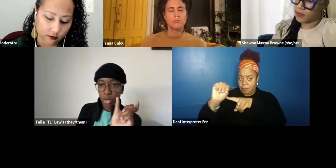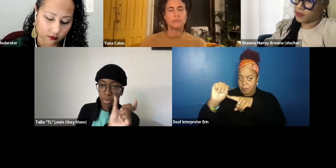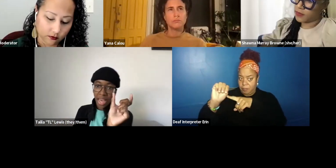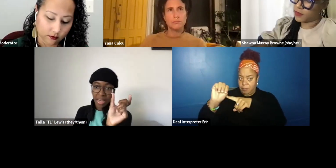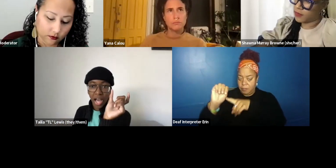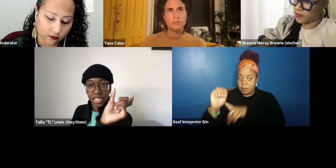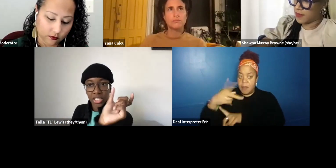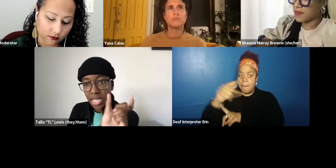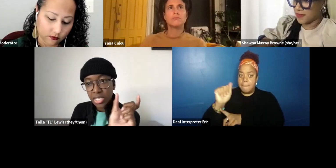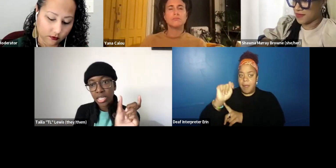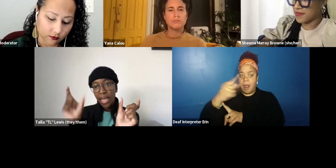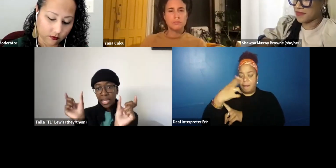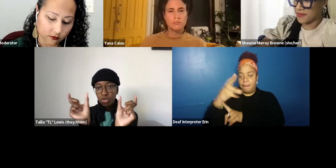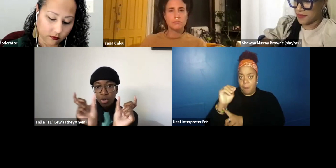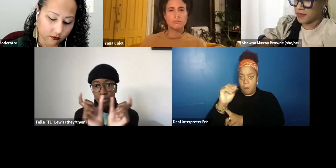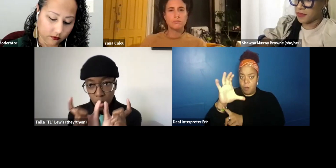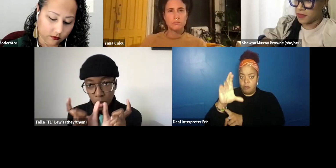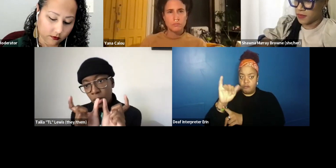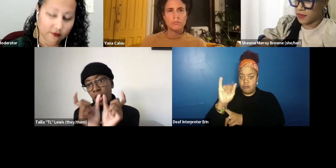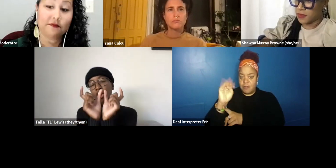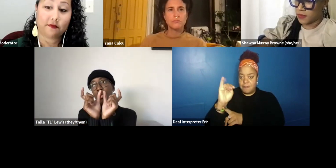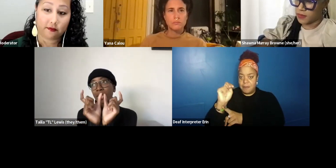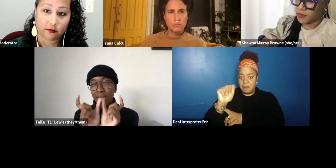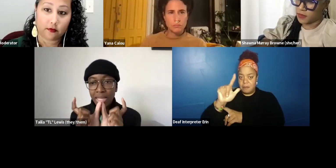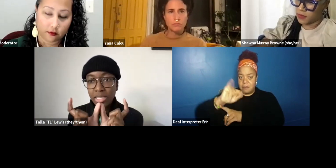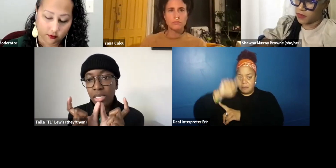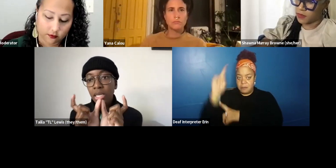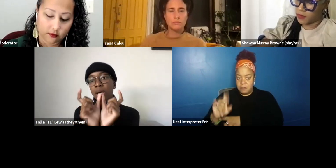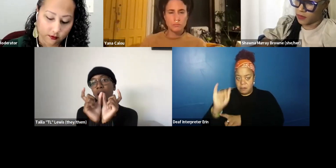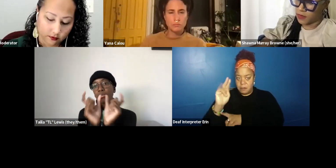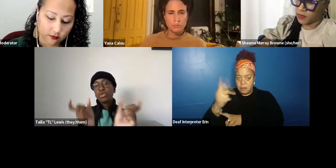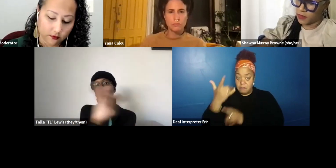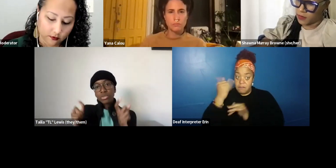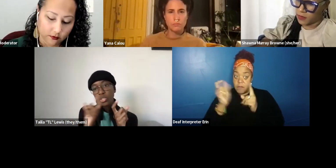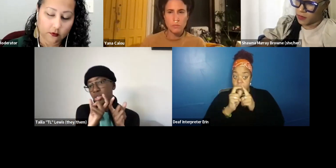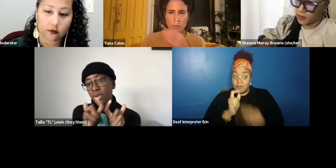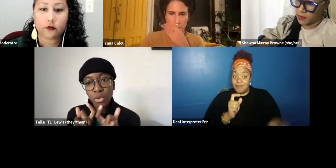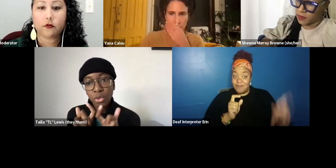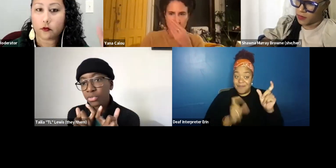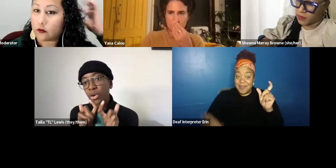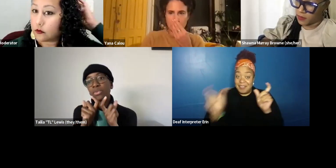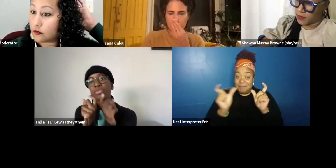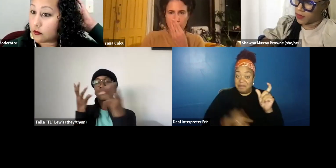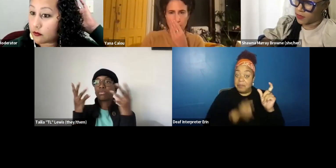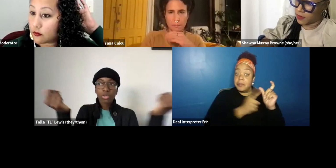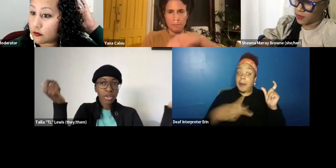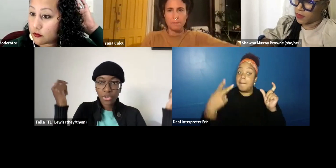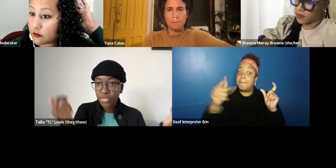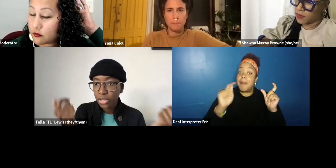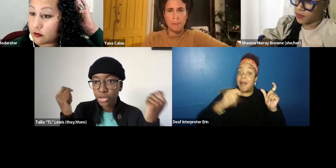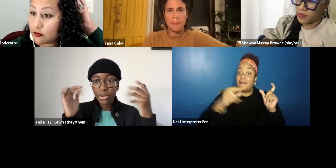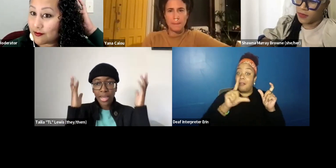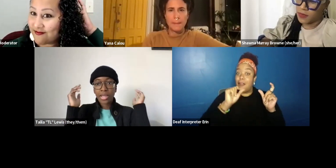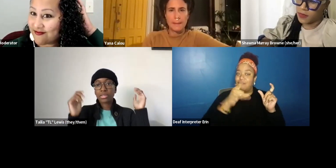together the word pathologizing and criminal or criminalizing. You can switch them if you prefer, if it rolls off